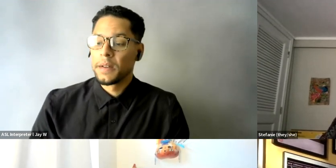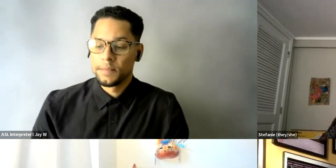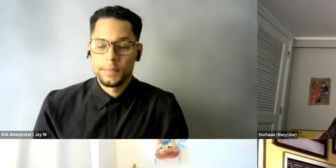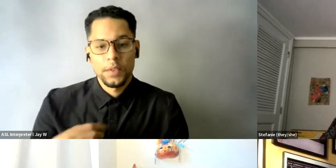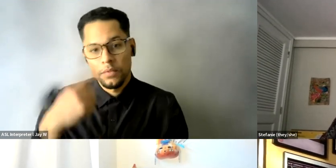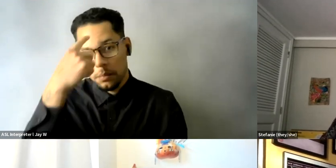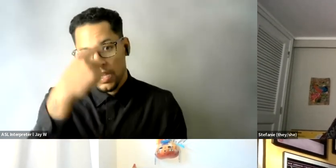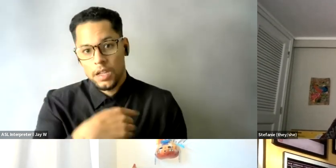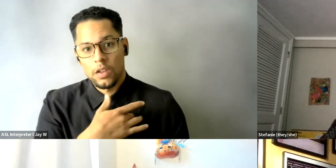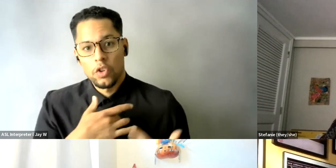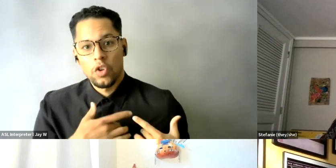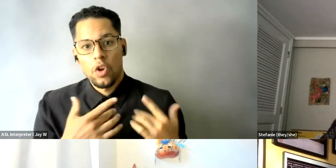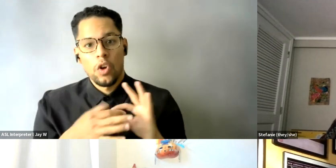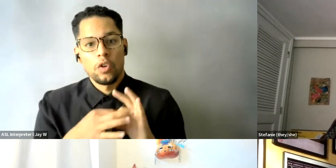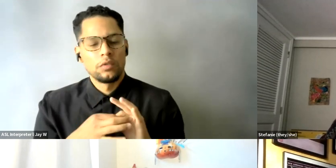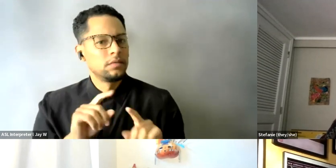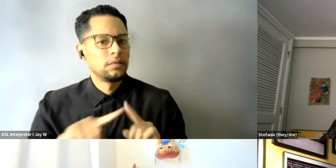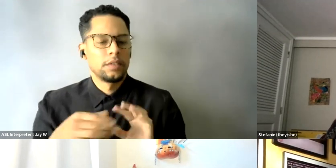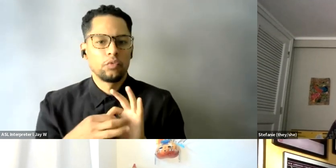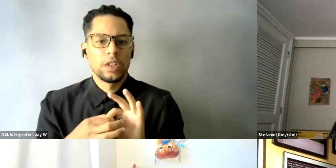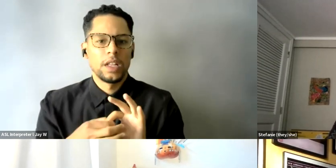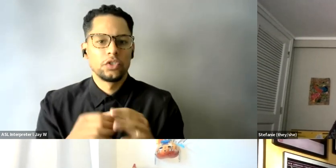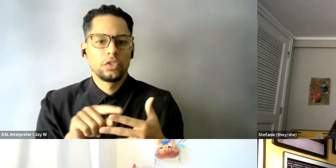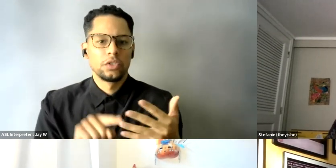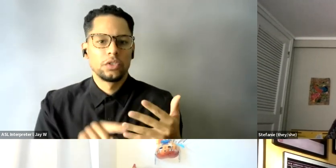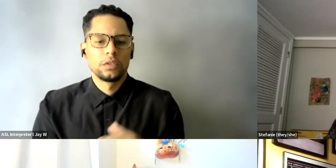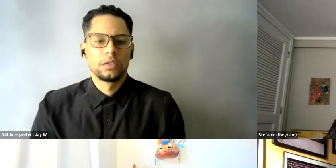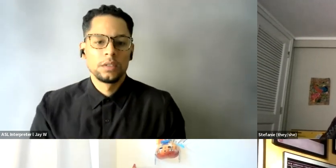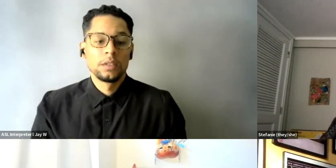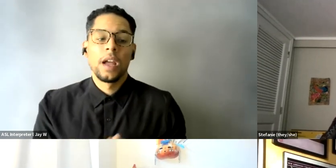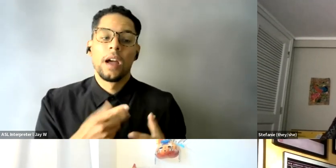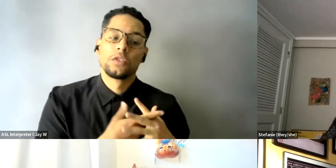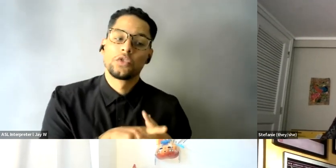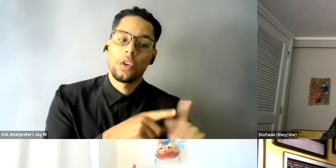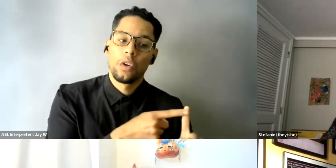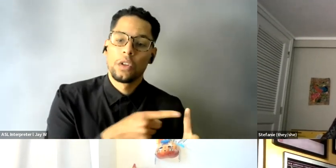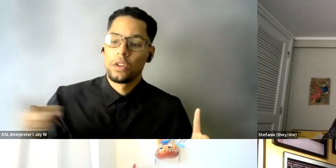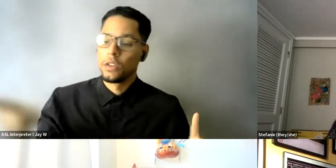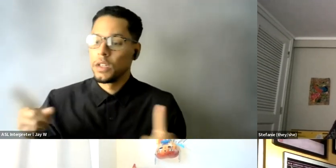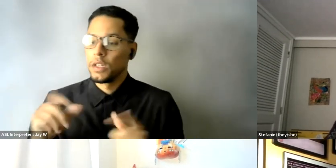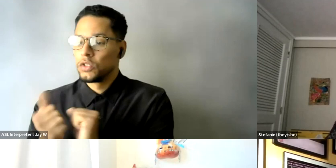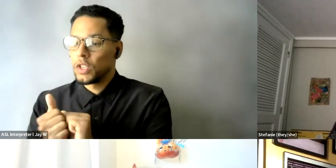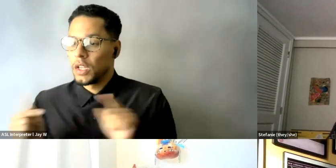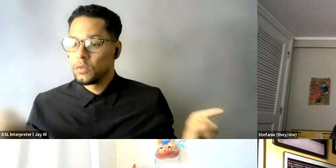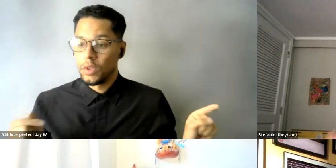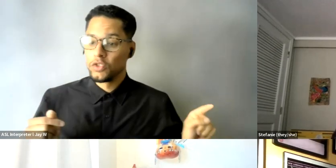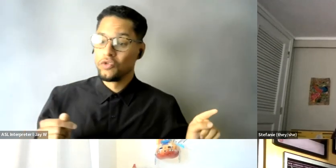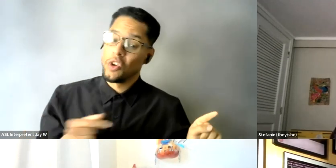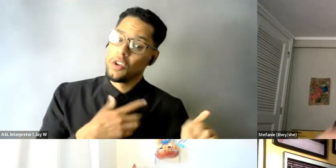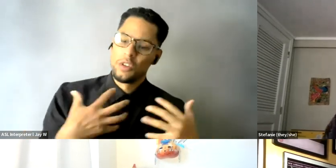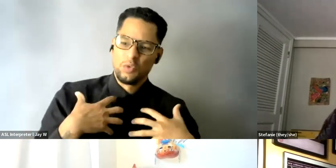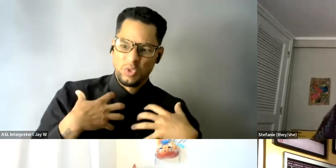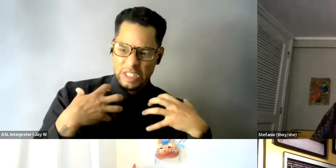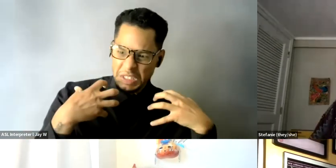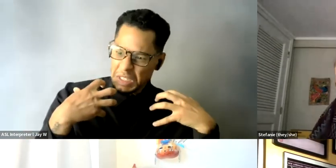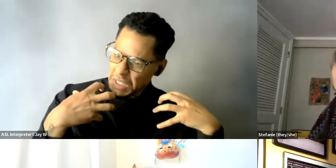different relationships there. Particularly how it's changed over time is, I think it started in a place of rage that was very